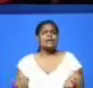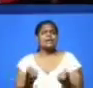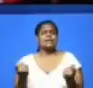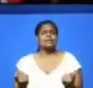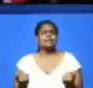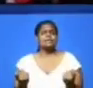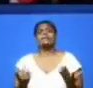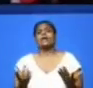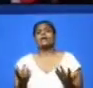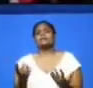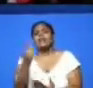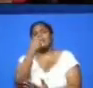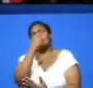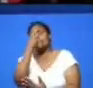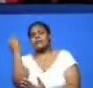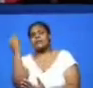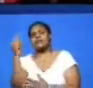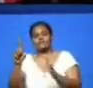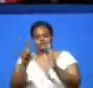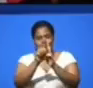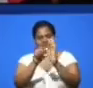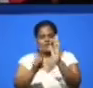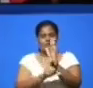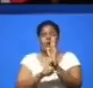is because of the law of God.